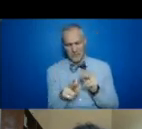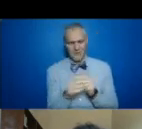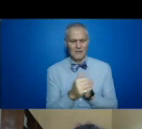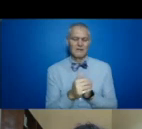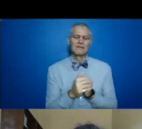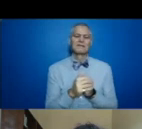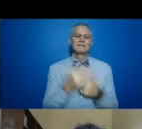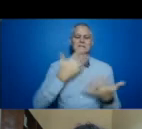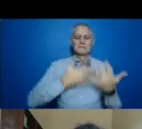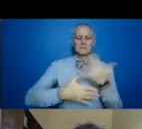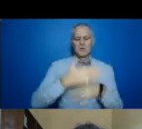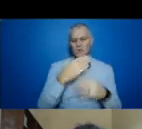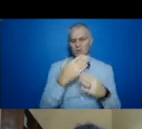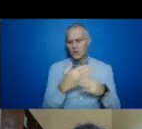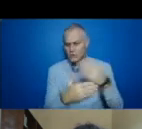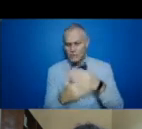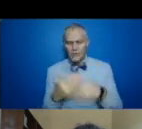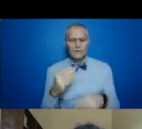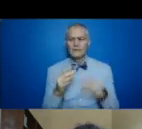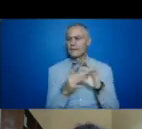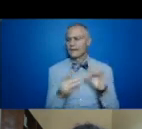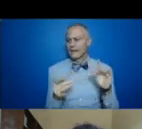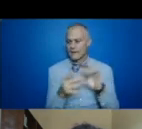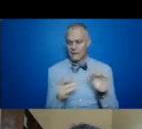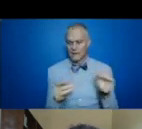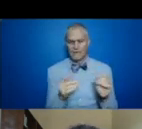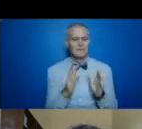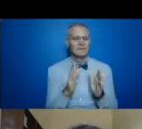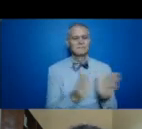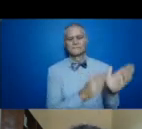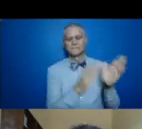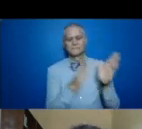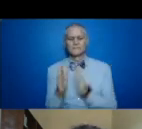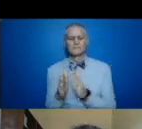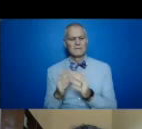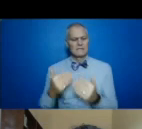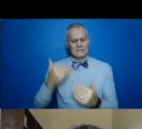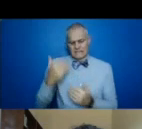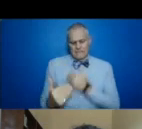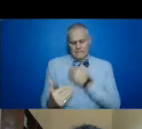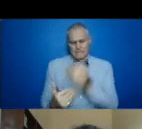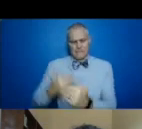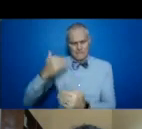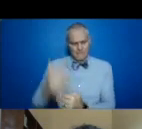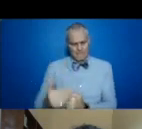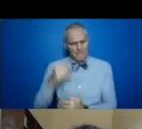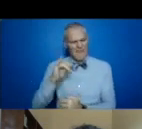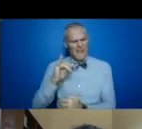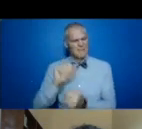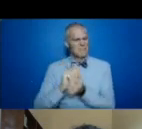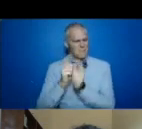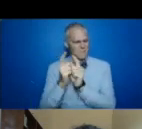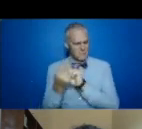social construction and narrative. And then we want to talk about kind of the steps in the transformative community